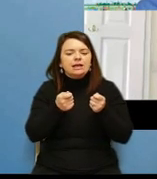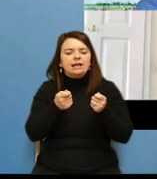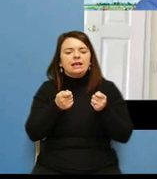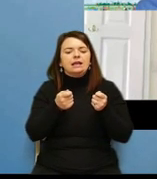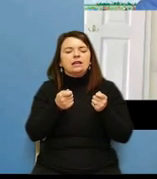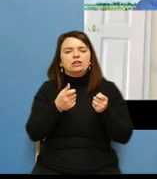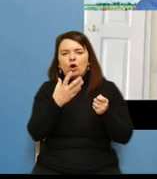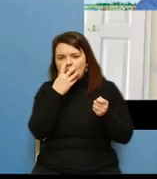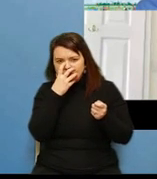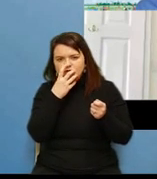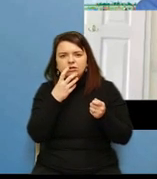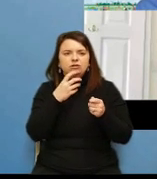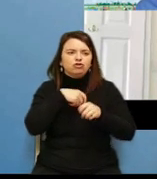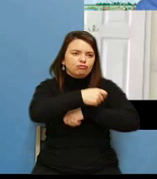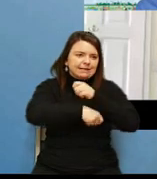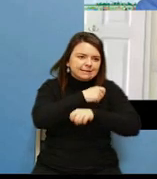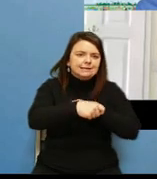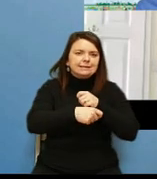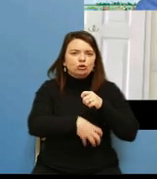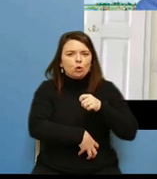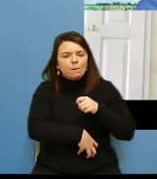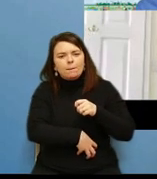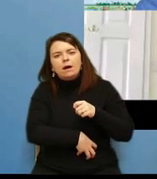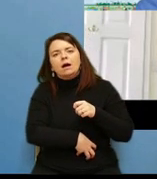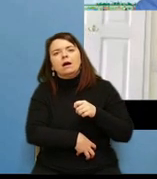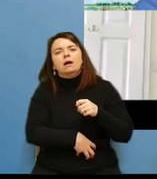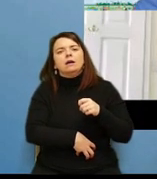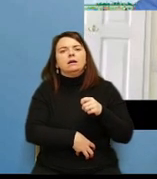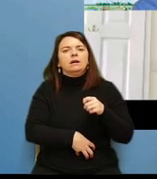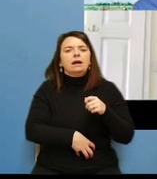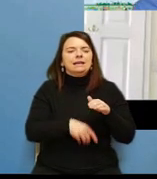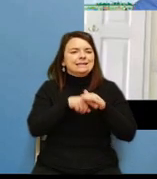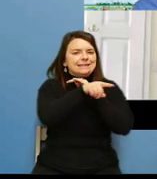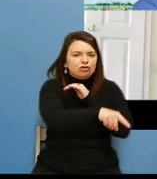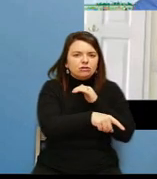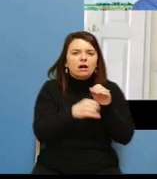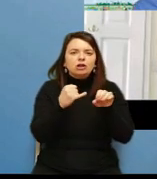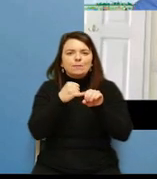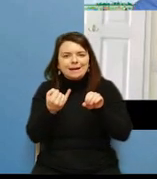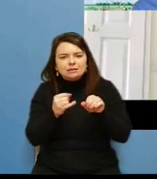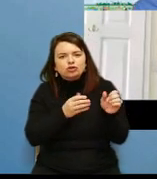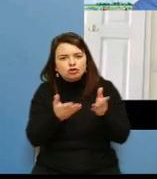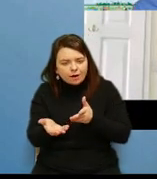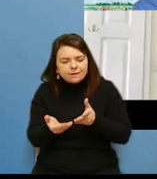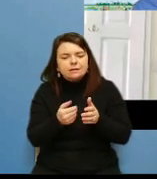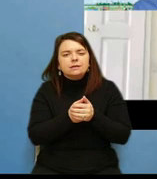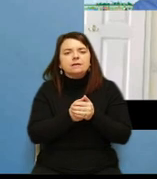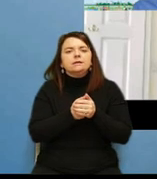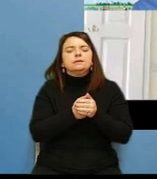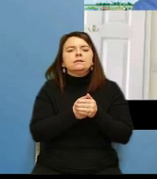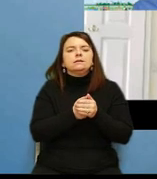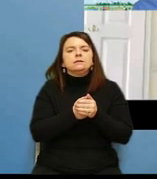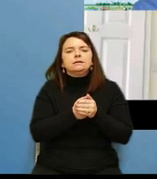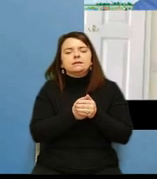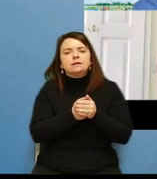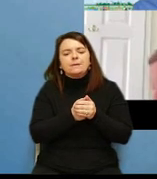managing outliers is in there. There's things on diabetes, oxygen, dressings, stoma, for instance, discharge medicine services,